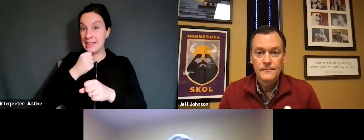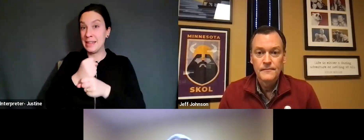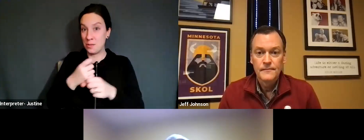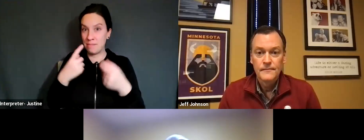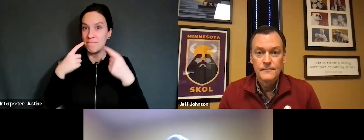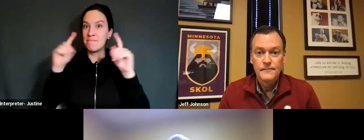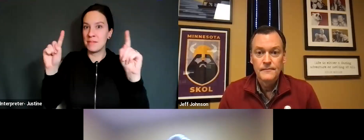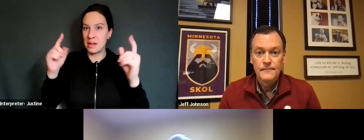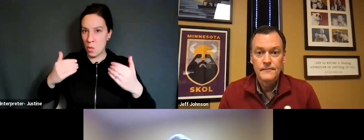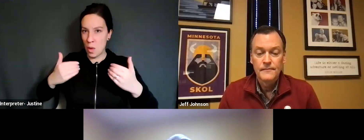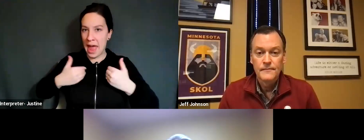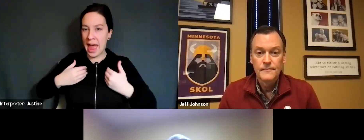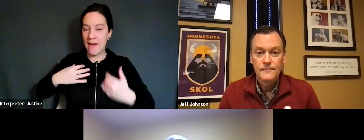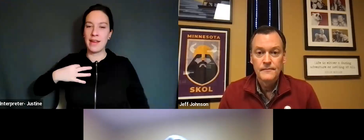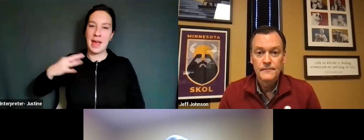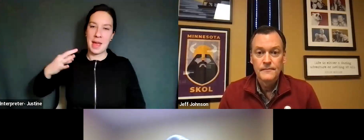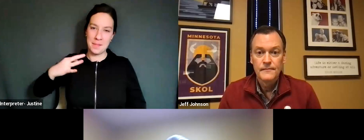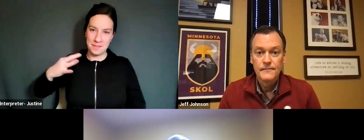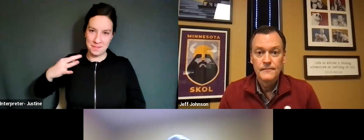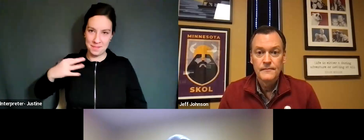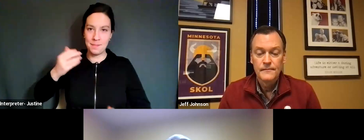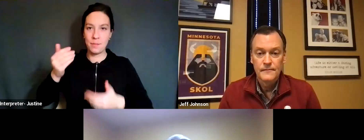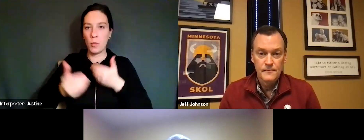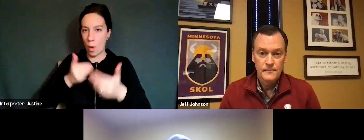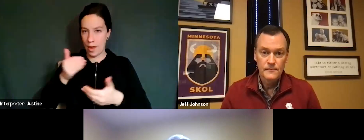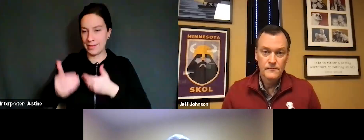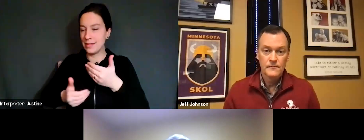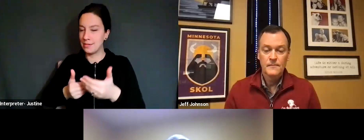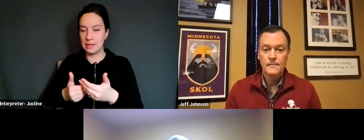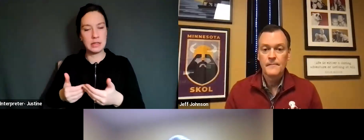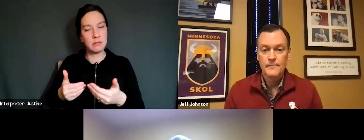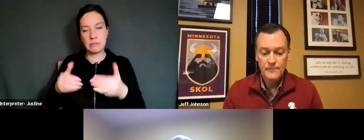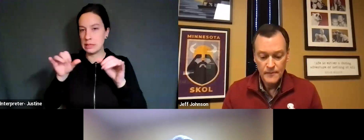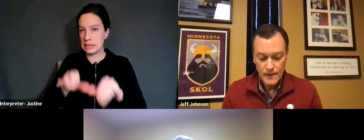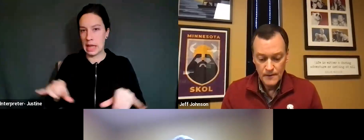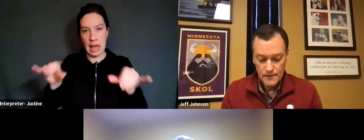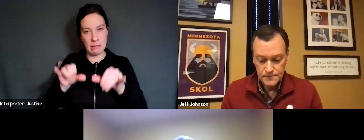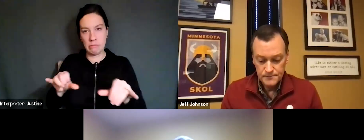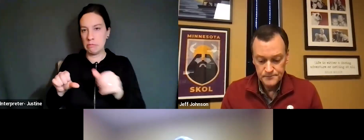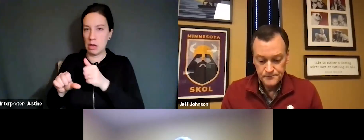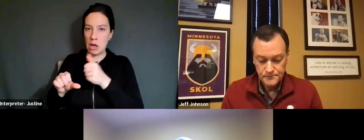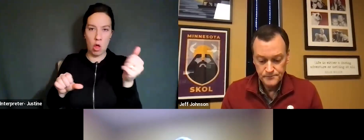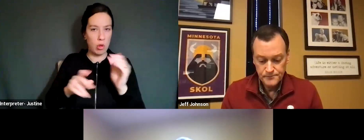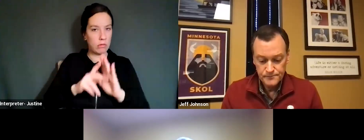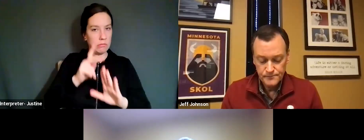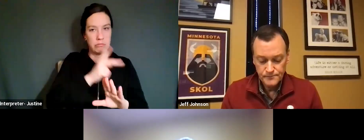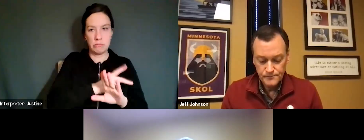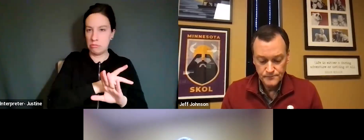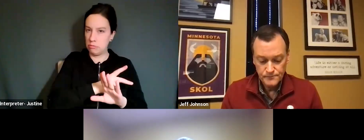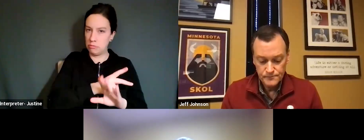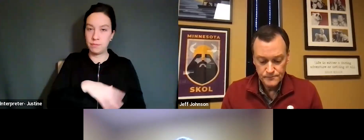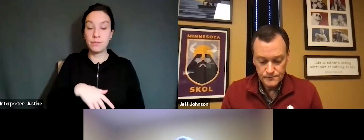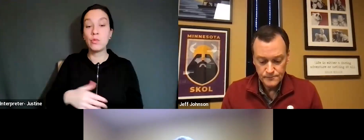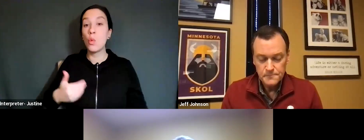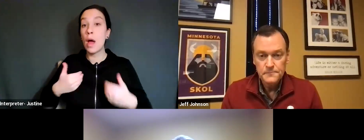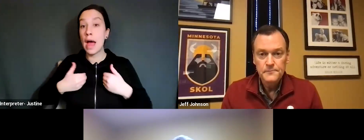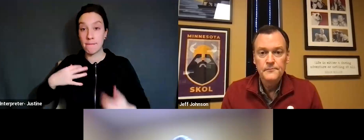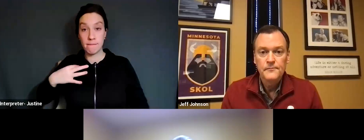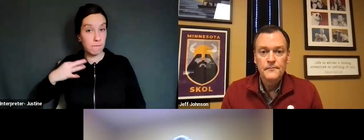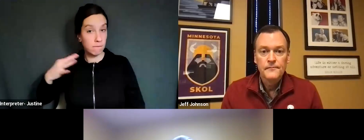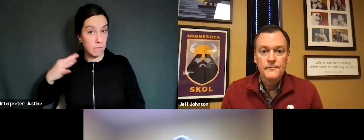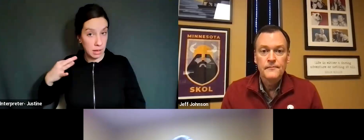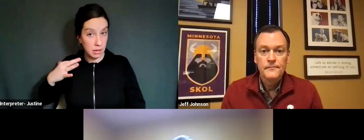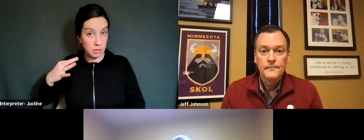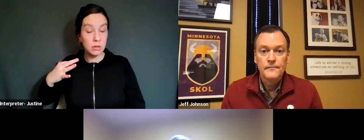process like we do for any of our current five types of placements. So there's an application that would be filled out